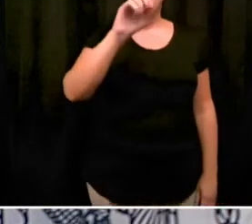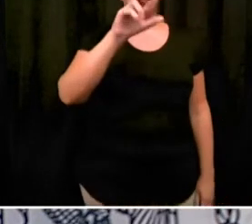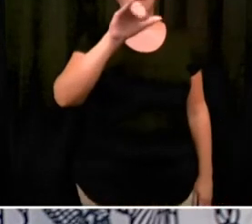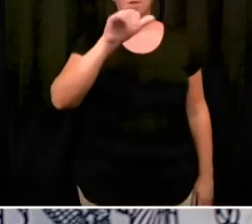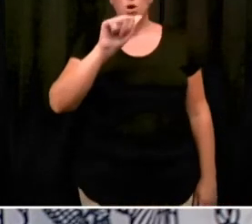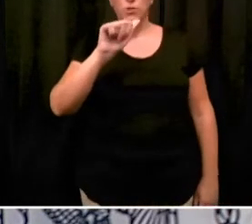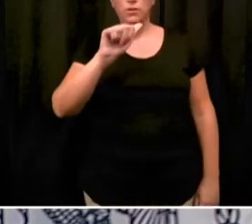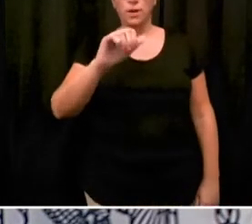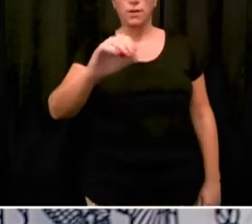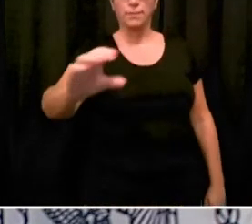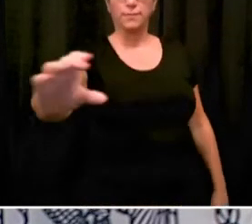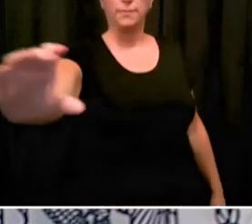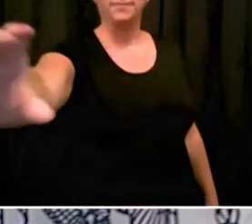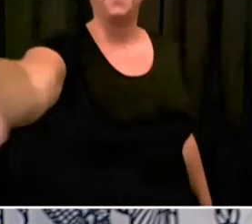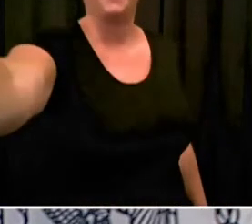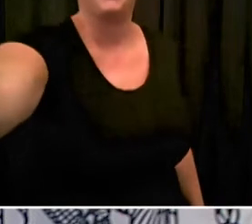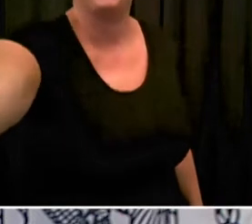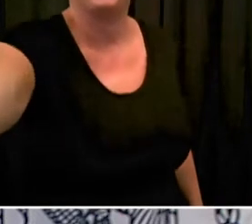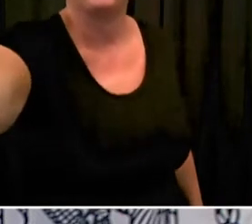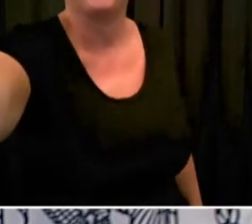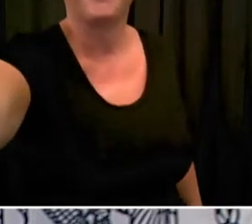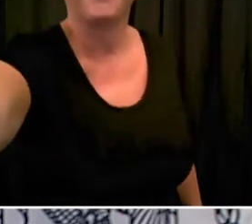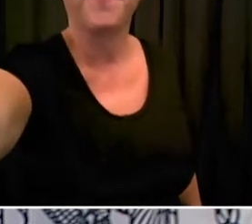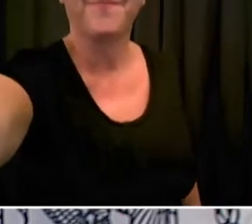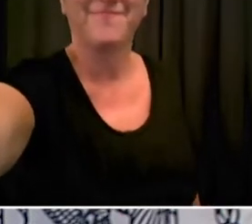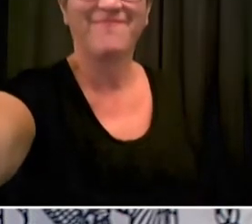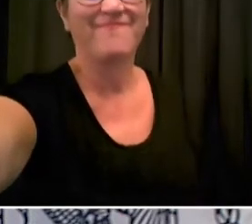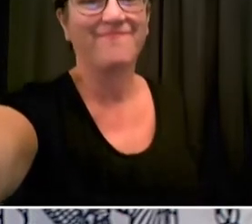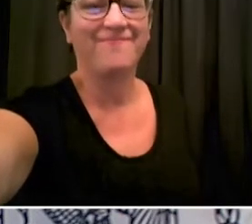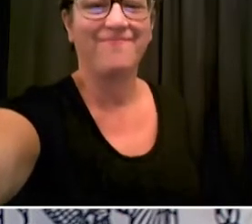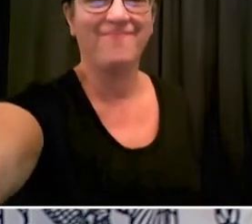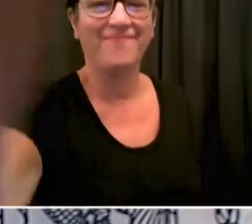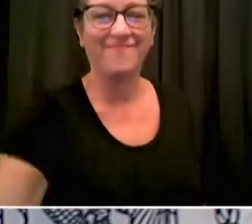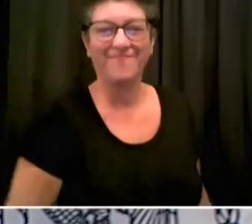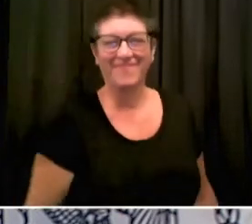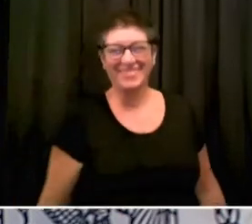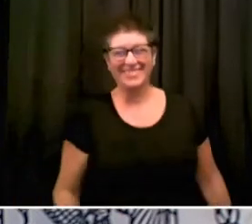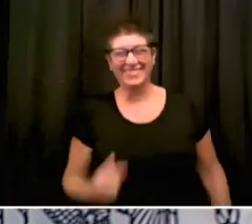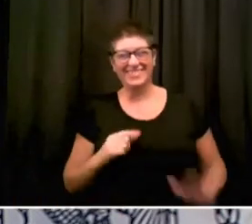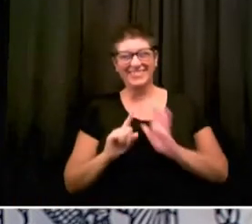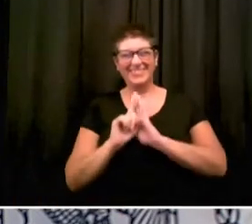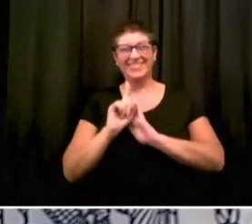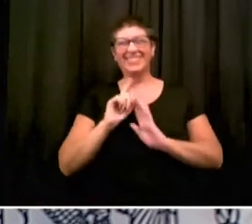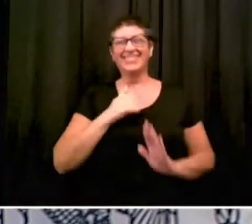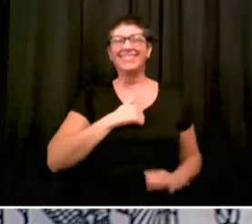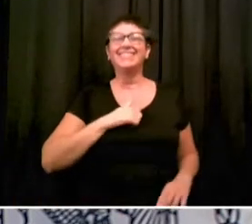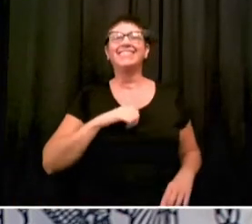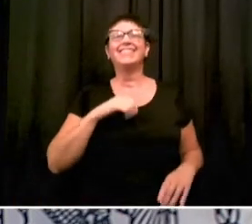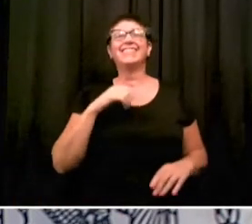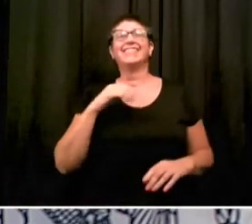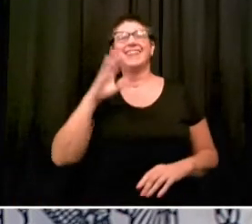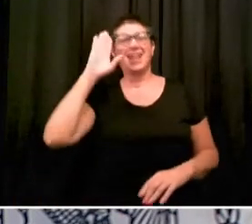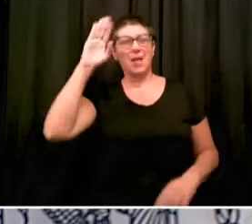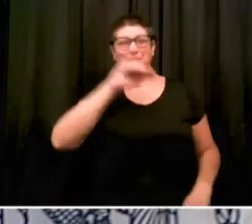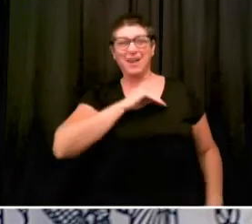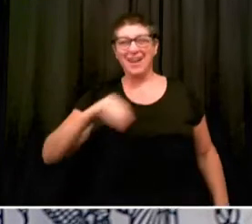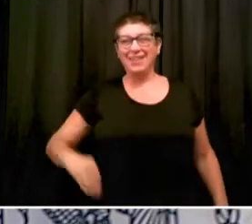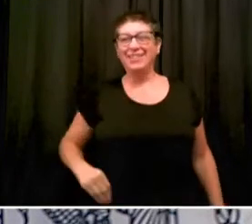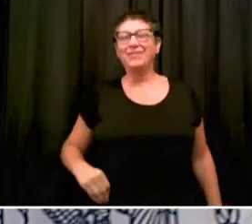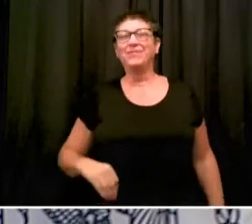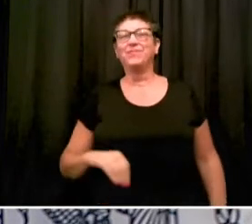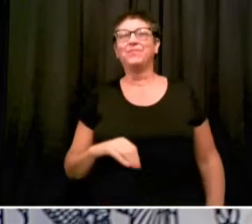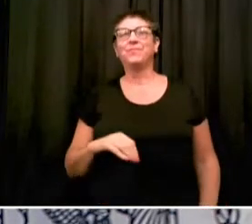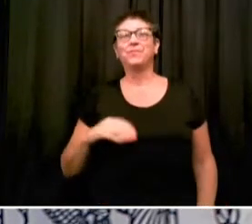I also want to ask the commissioner this question. So I know that the goal is to increase the trust that people have in